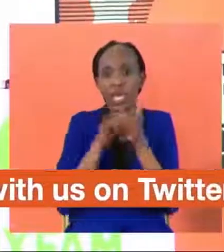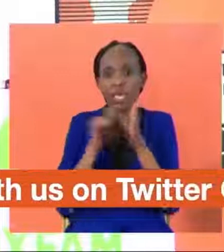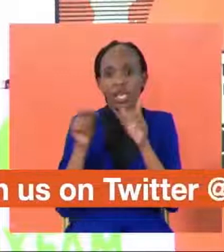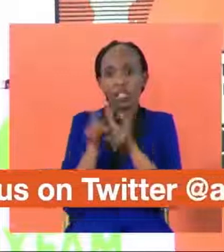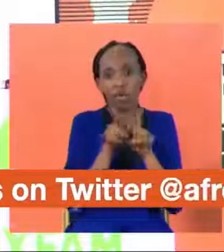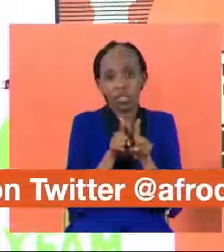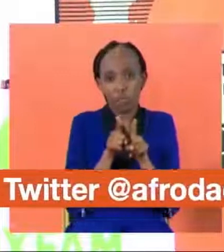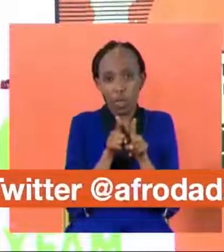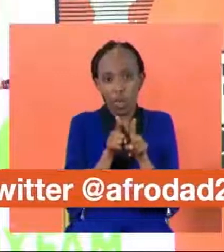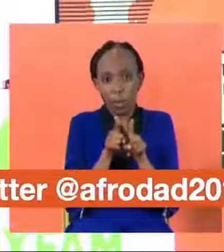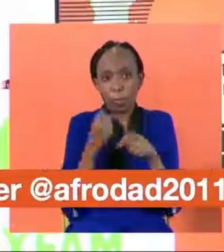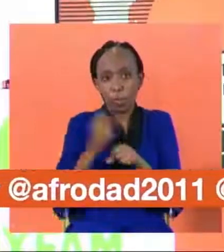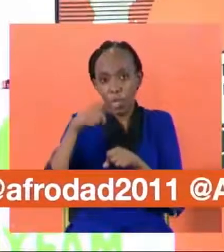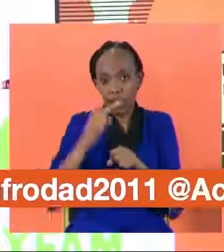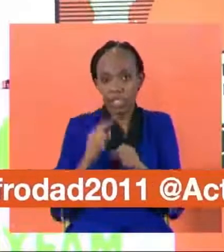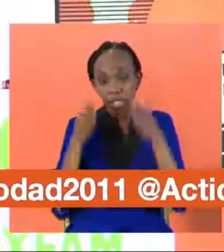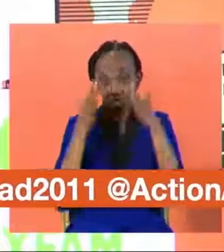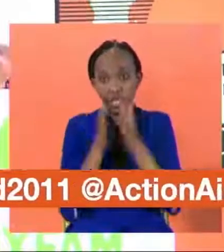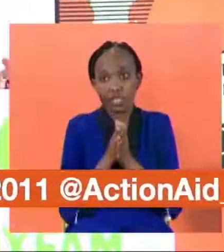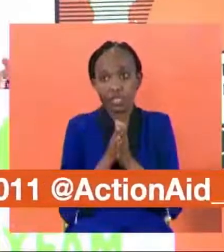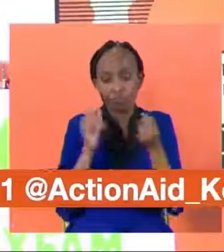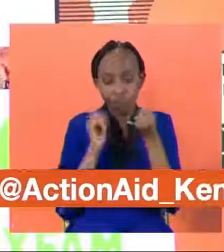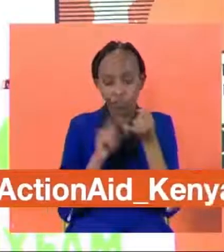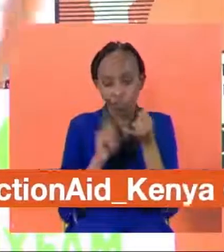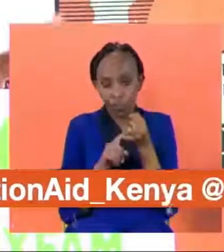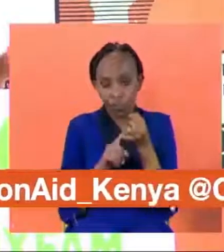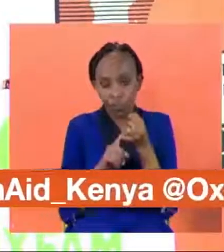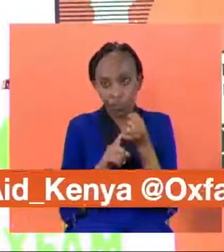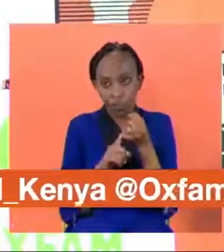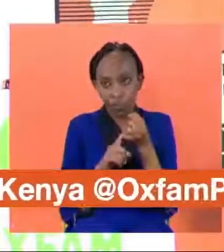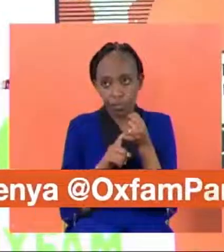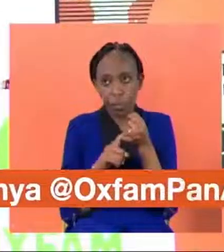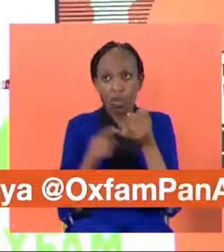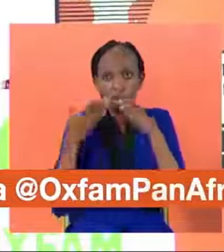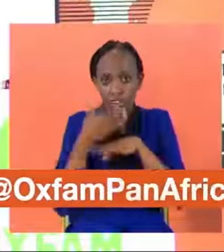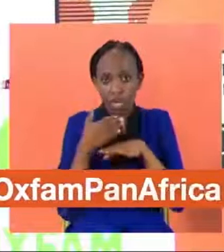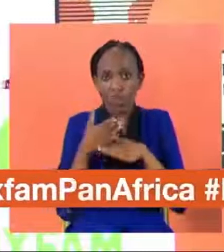also makes us pay attention. One is overcoming the monster.